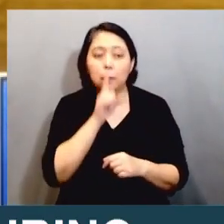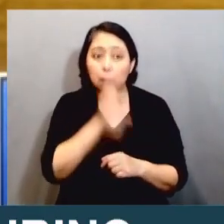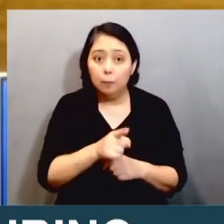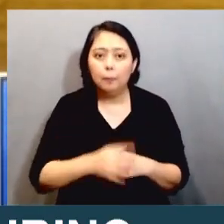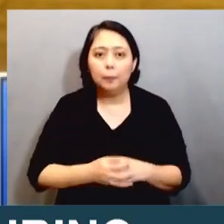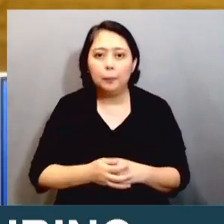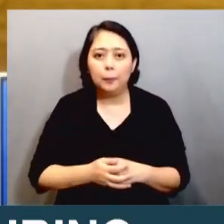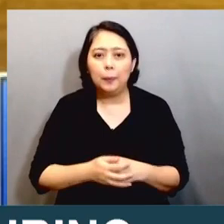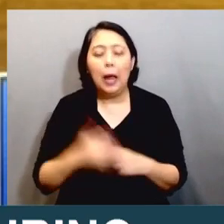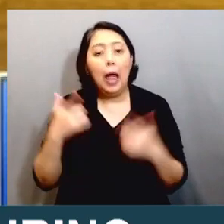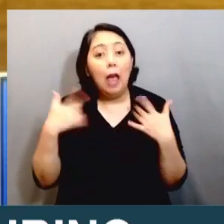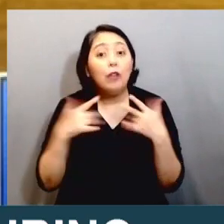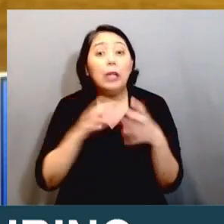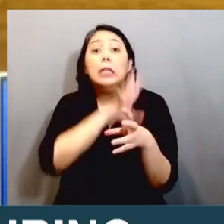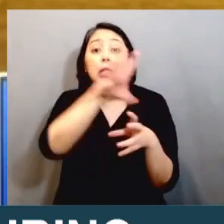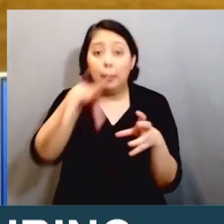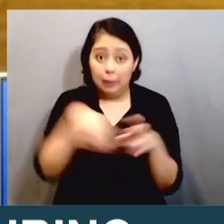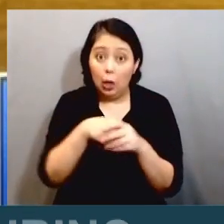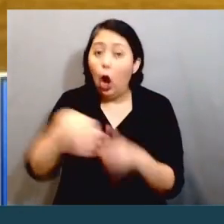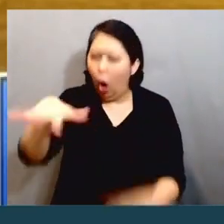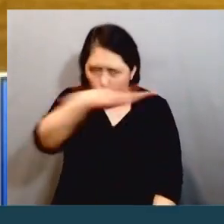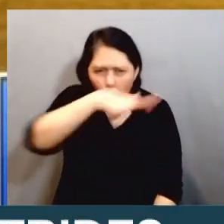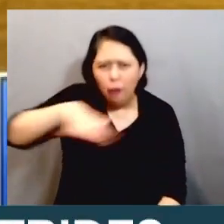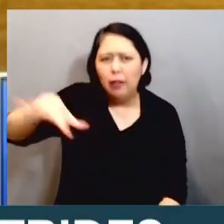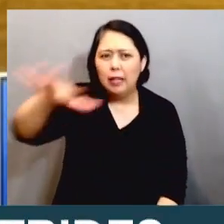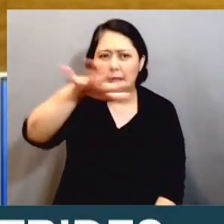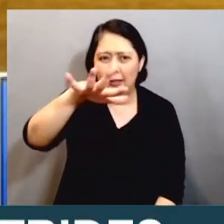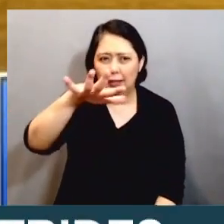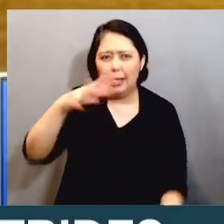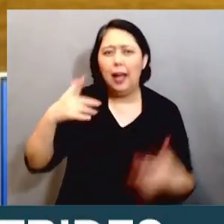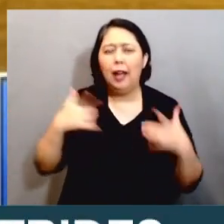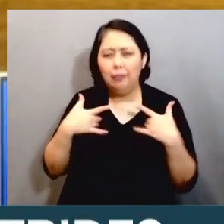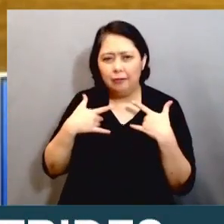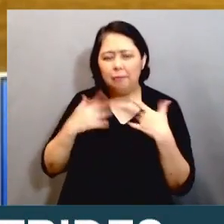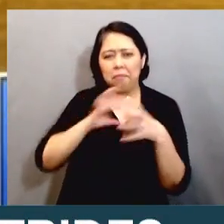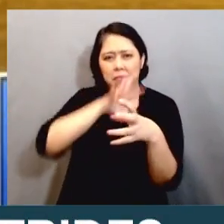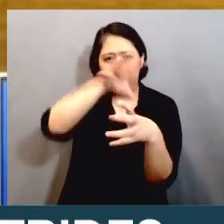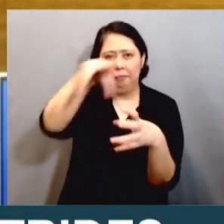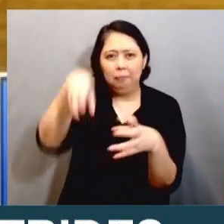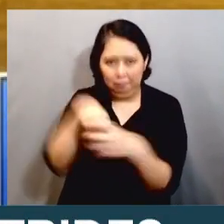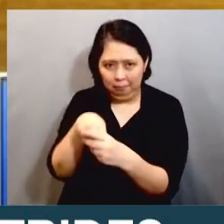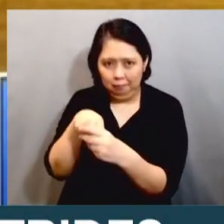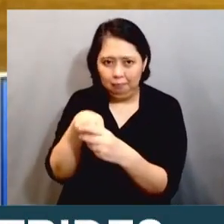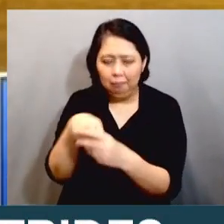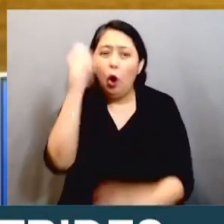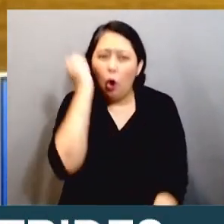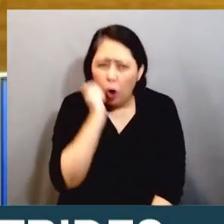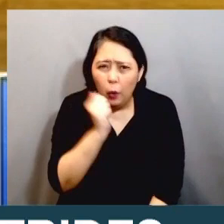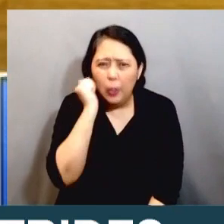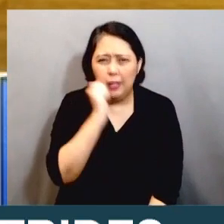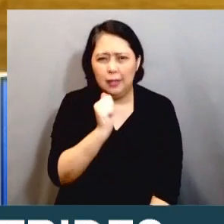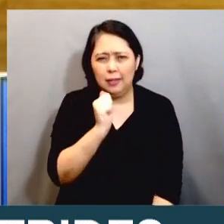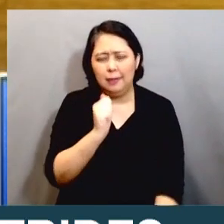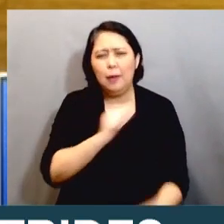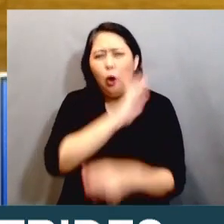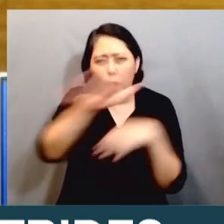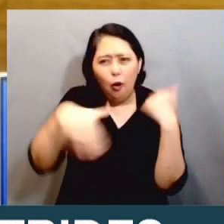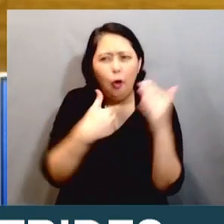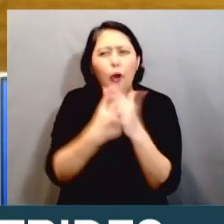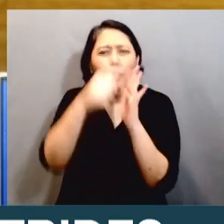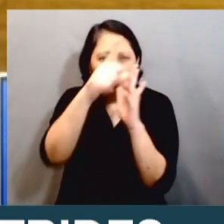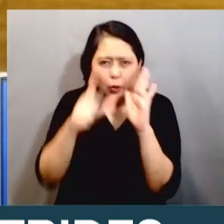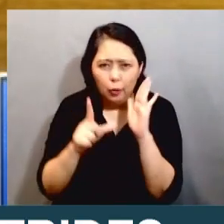kasali na tayo dito lahat. Always, every law or